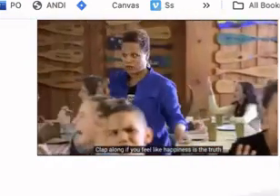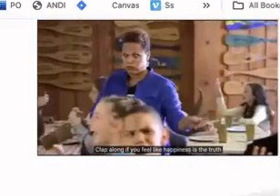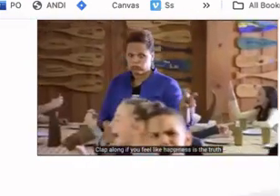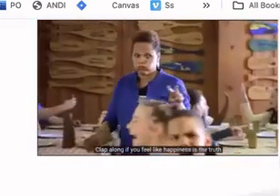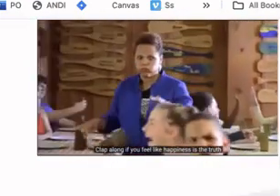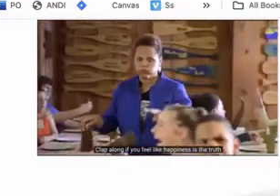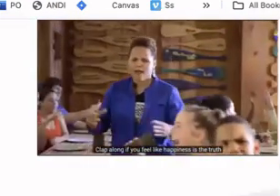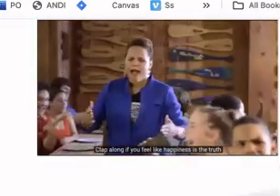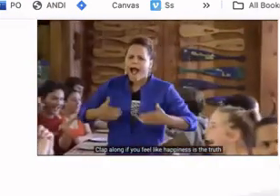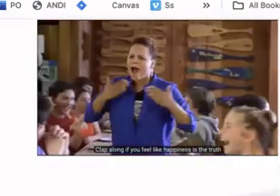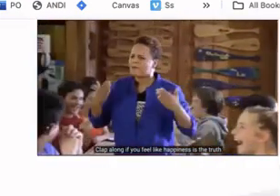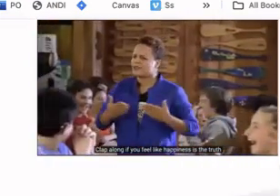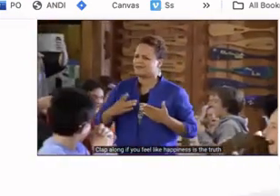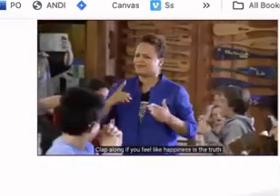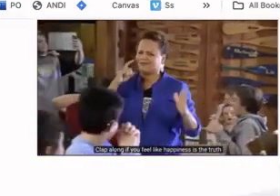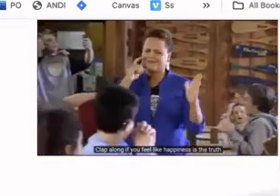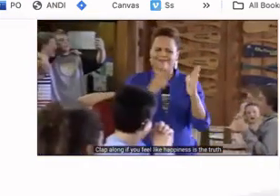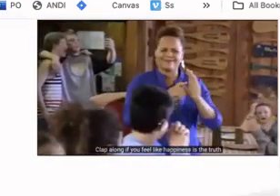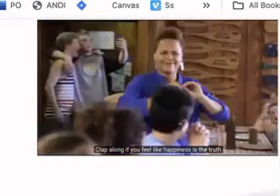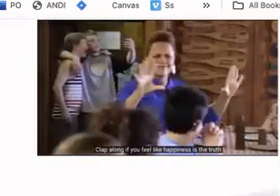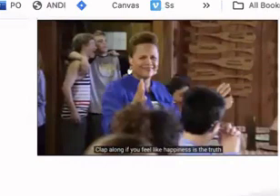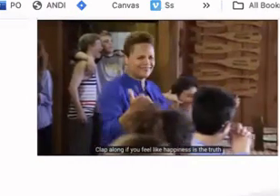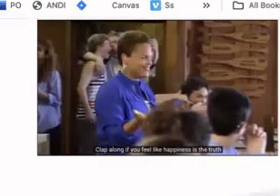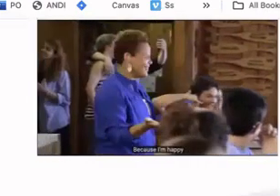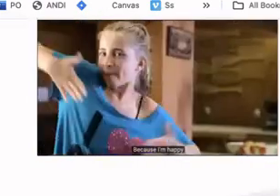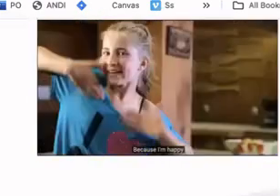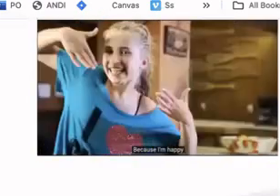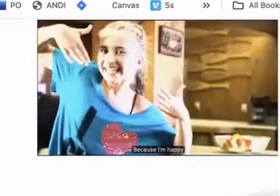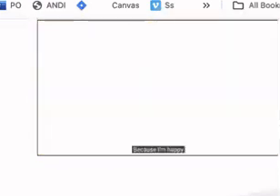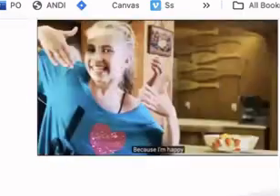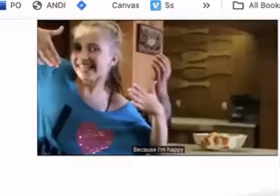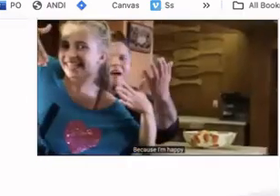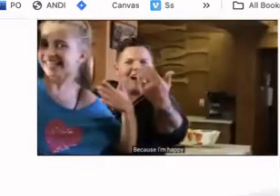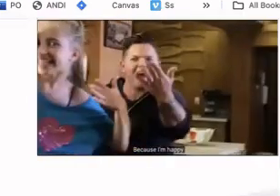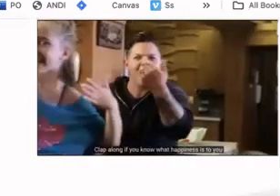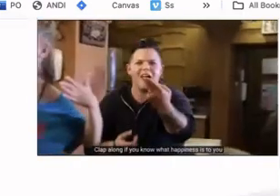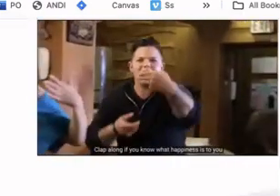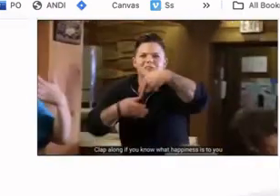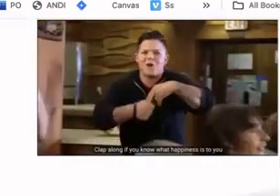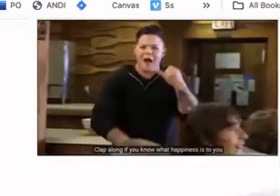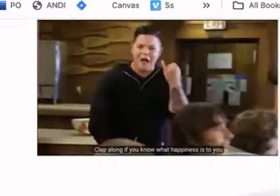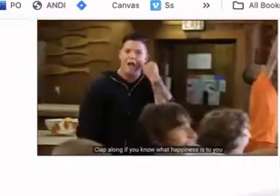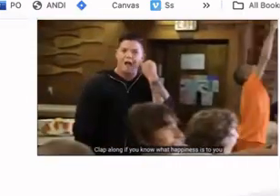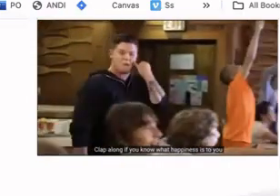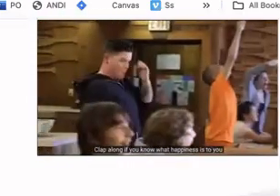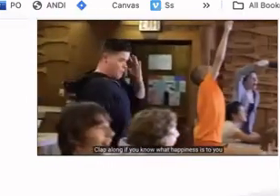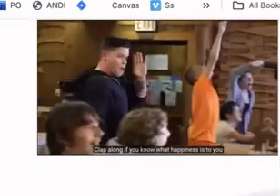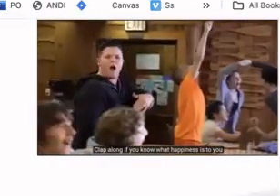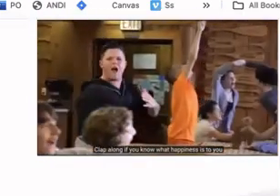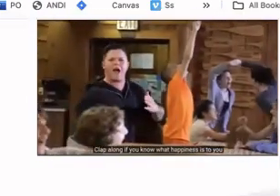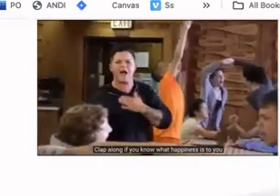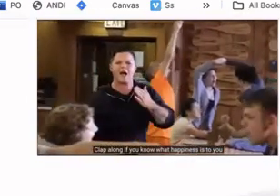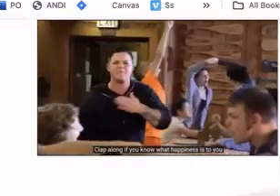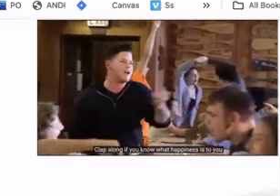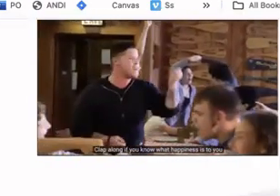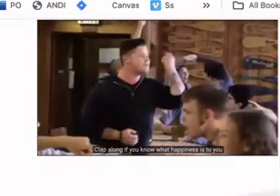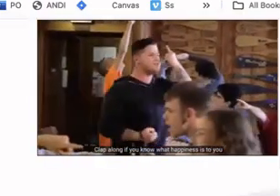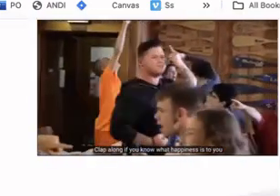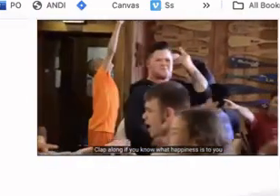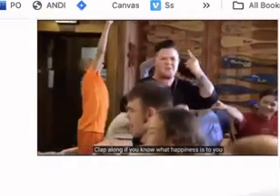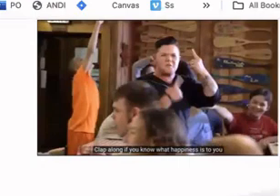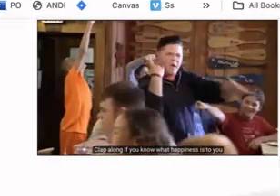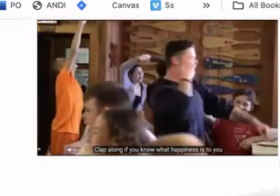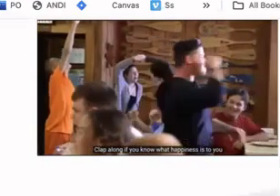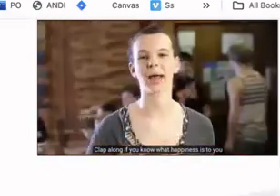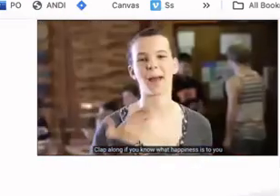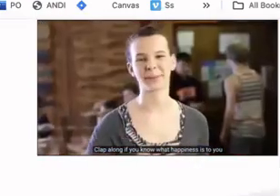if you feel like happiness is the truth. Because I'm happy. Clap along if you know what